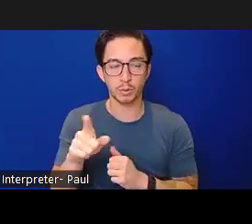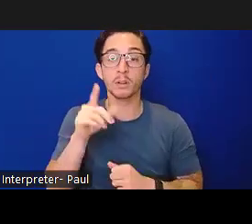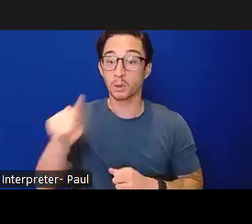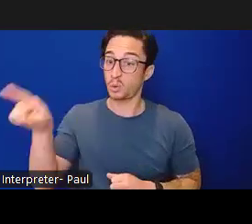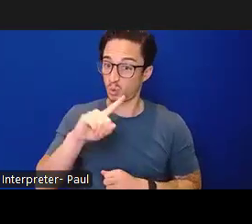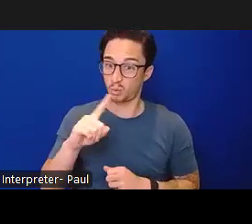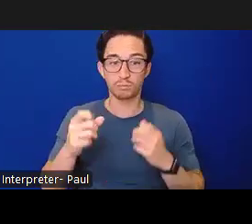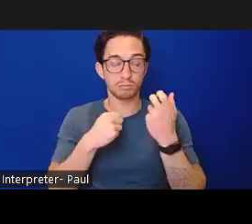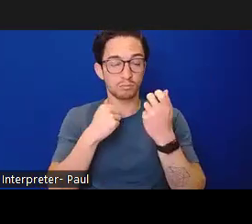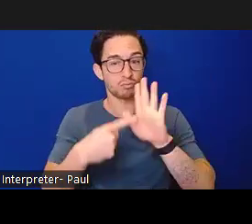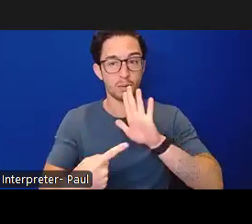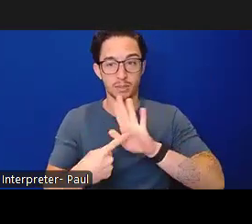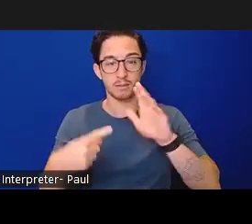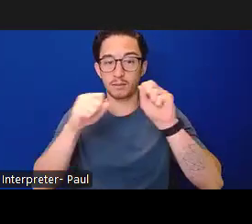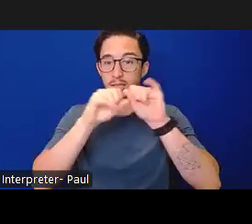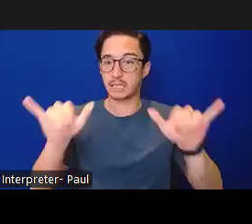representation of a system.